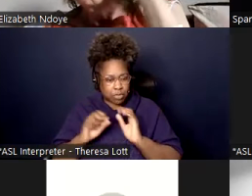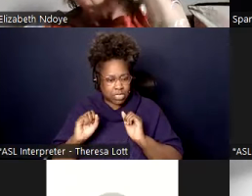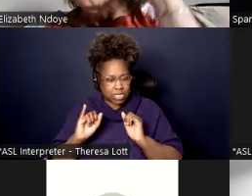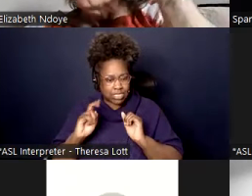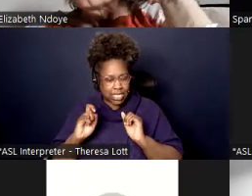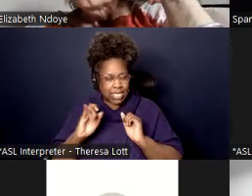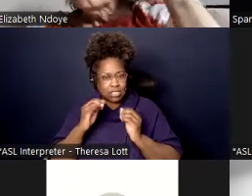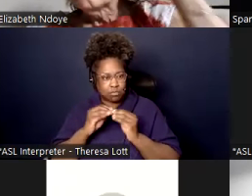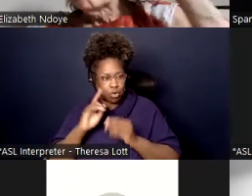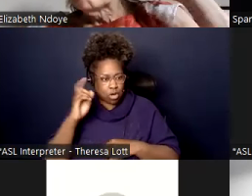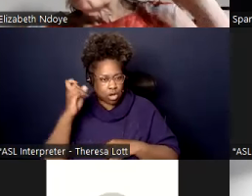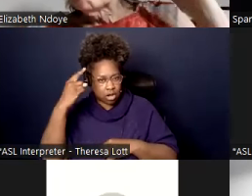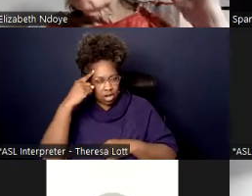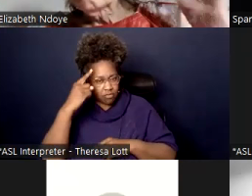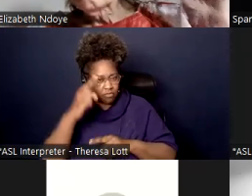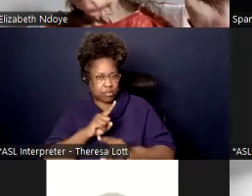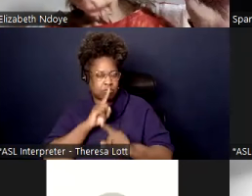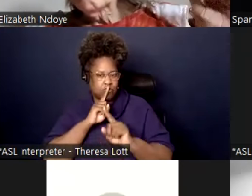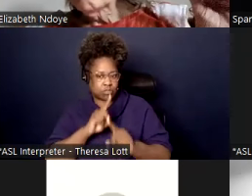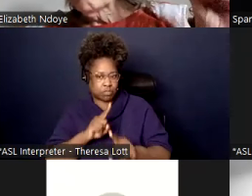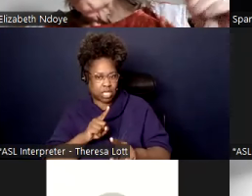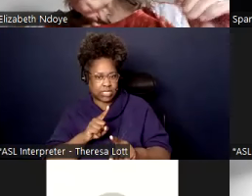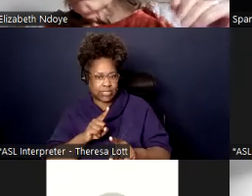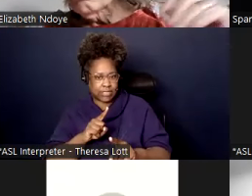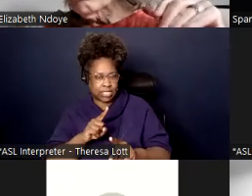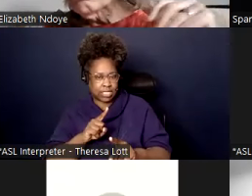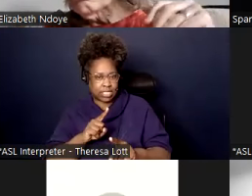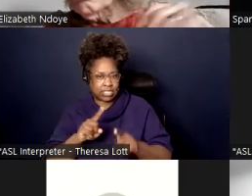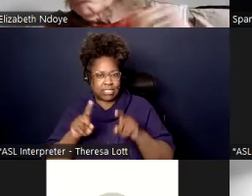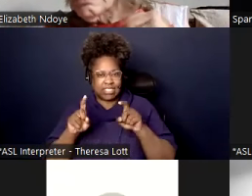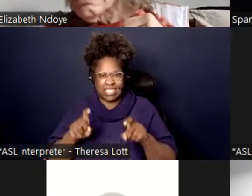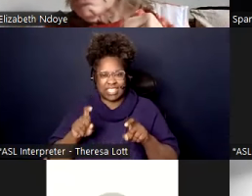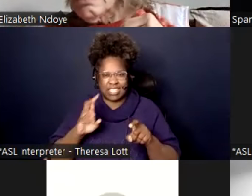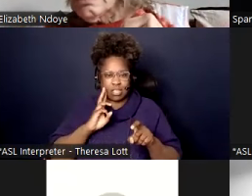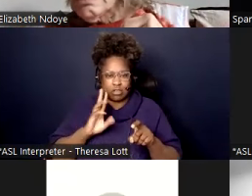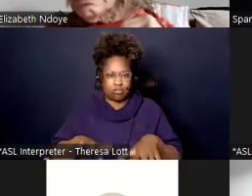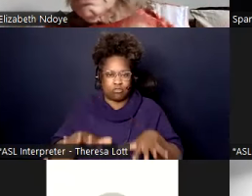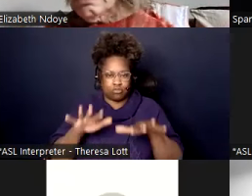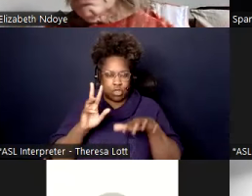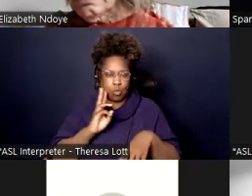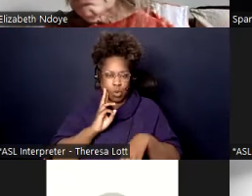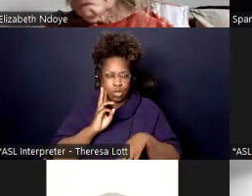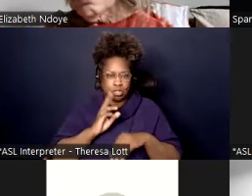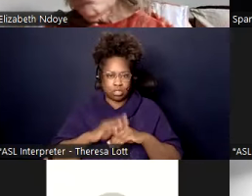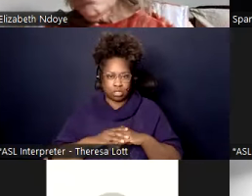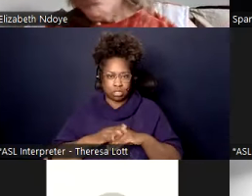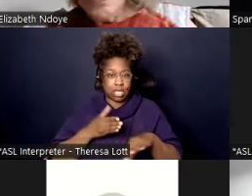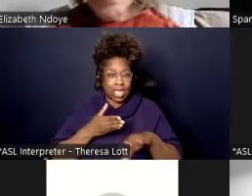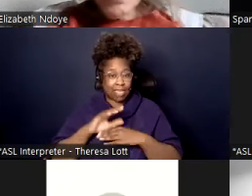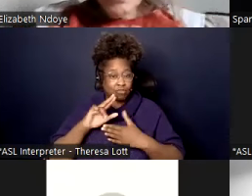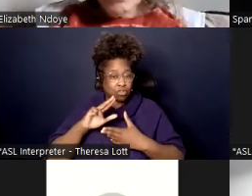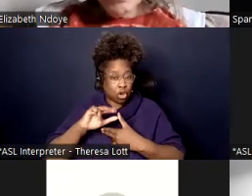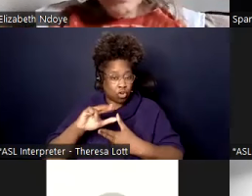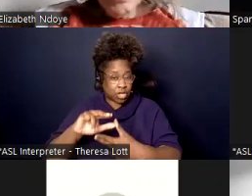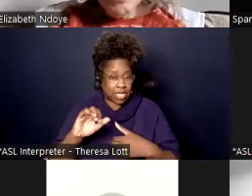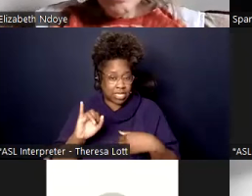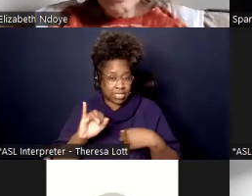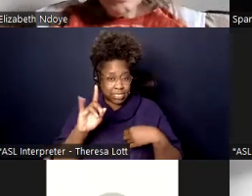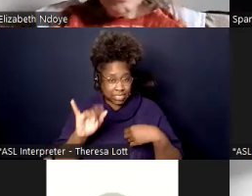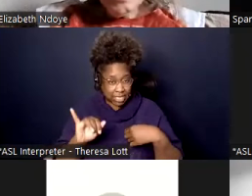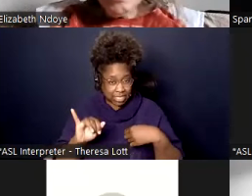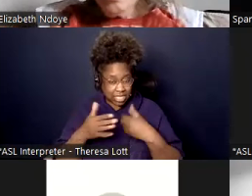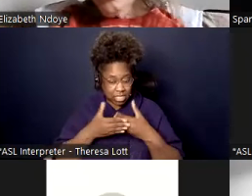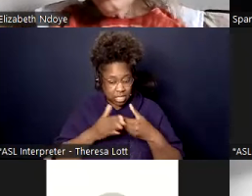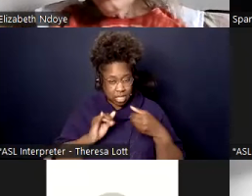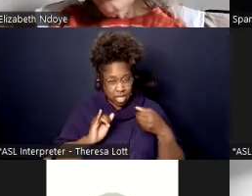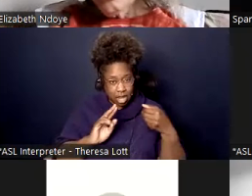response to do testing of floodwaters. After Sandy, in Ironbound, which the eastern end